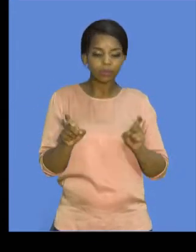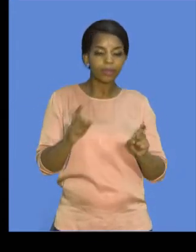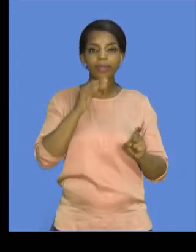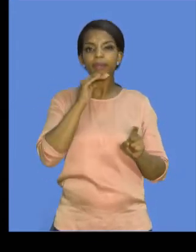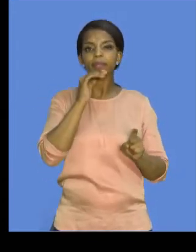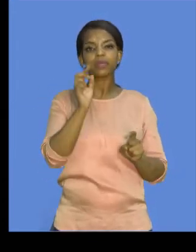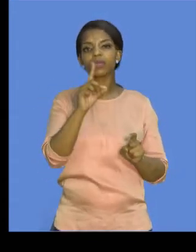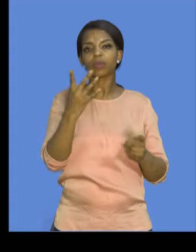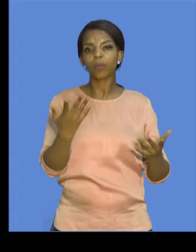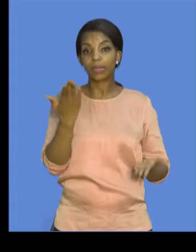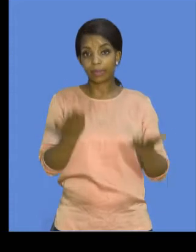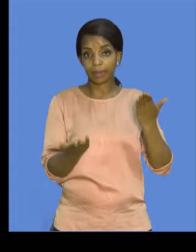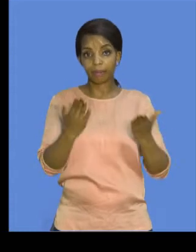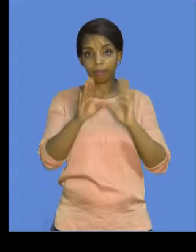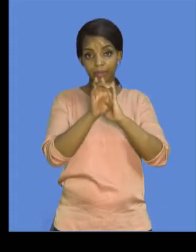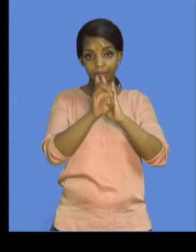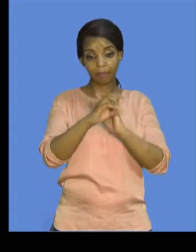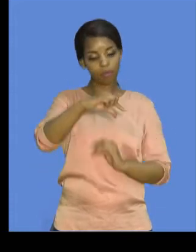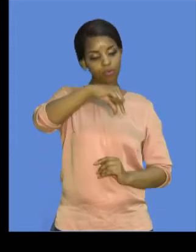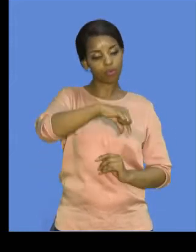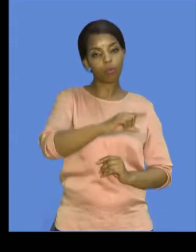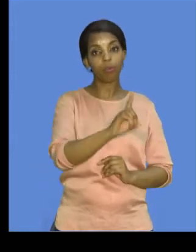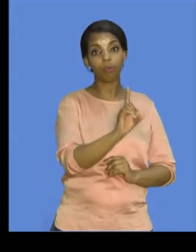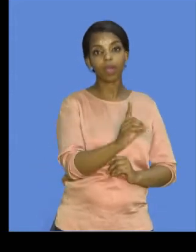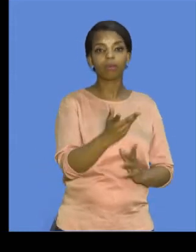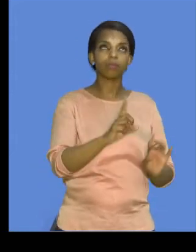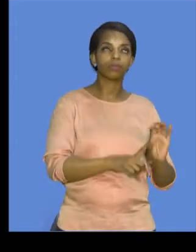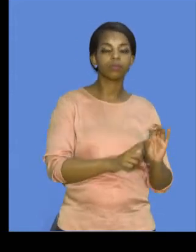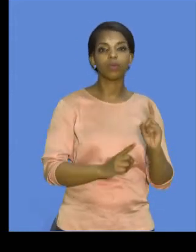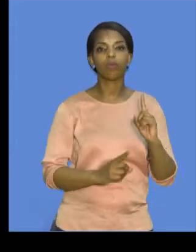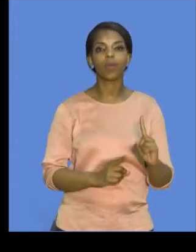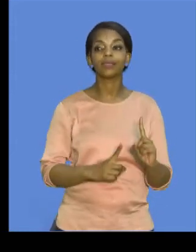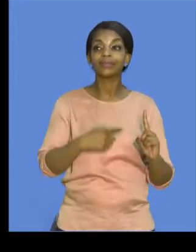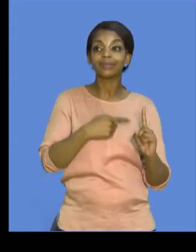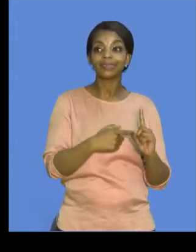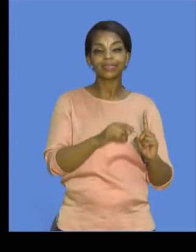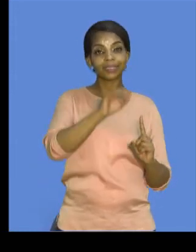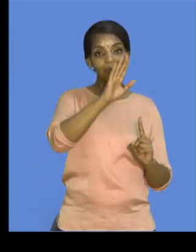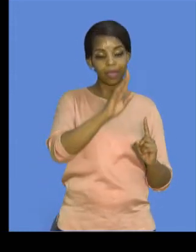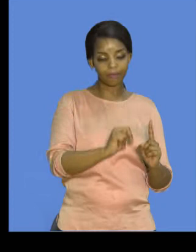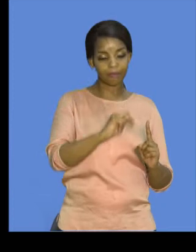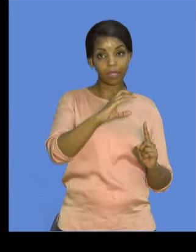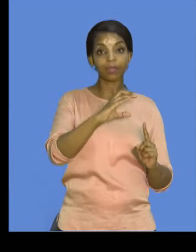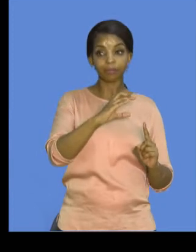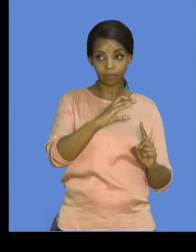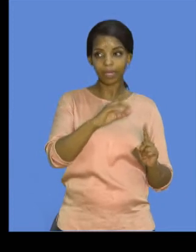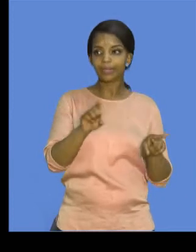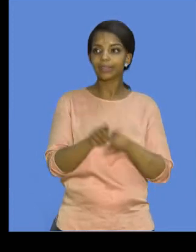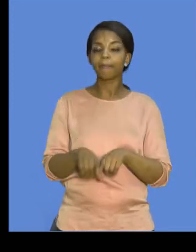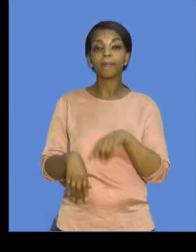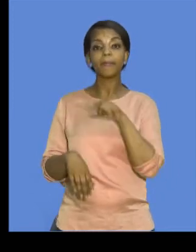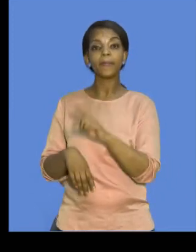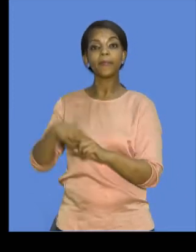that simply means is, let's say, for example, Q1 is 5 nanocoulombs, and then Q2 will also be